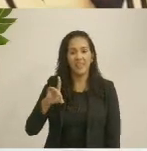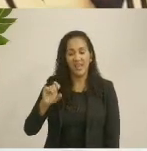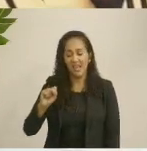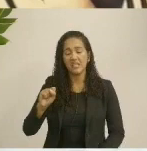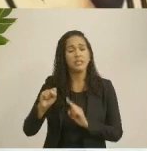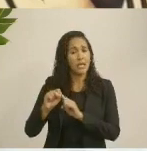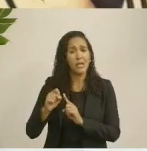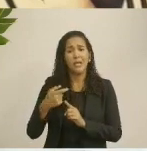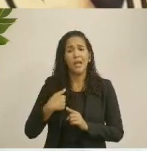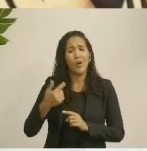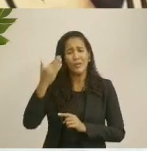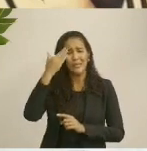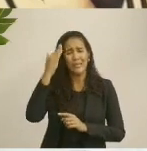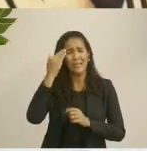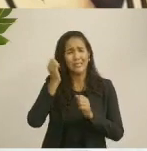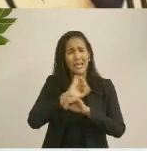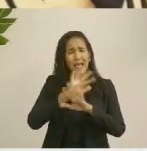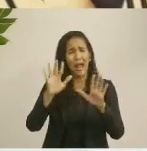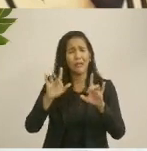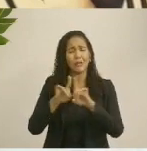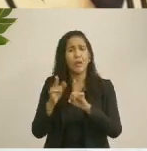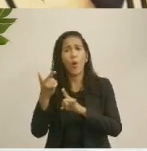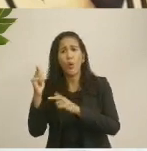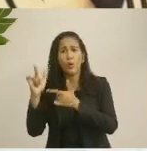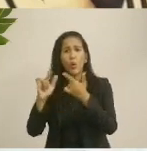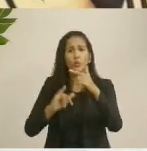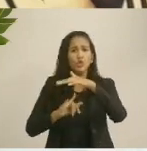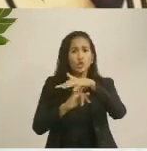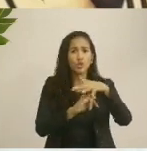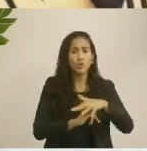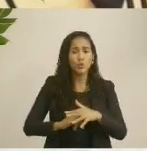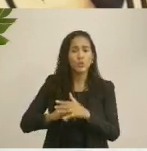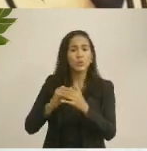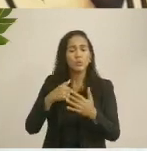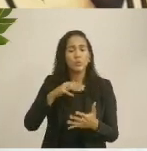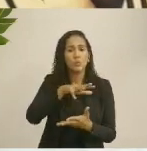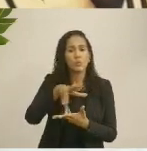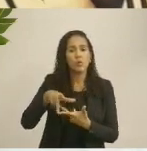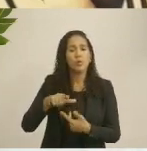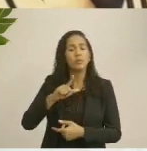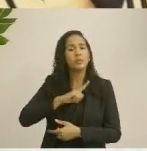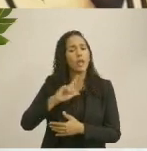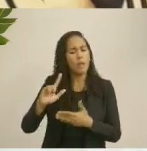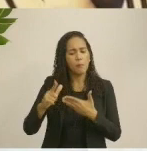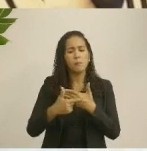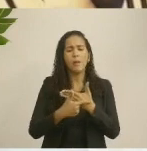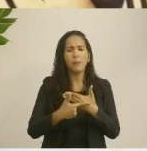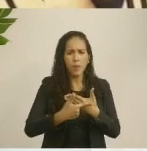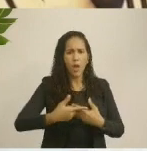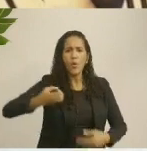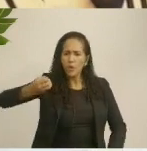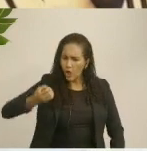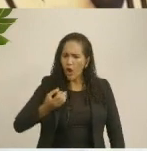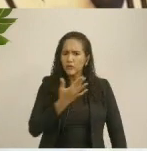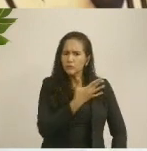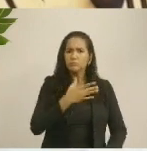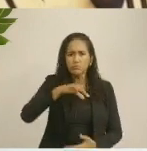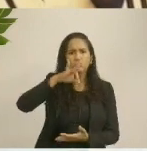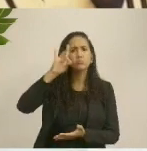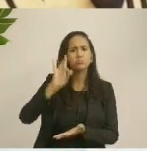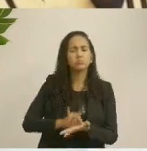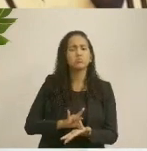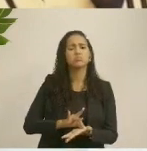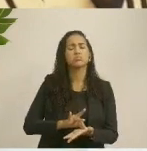around the world have a true innovation role to play by bringing new forms